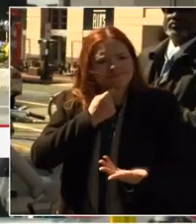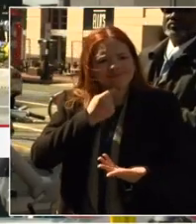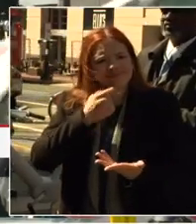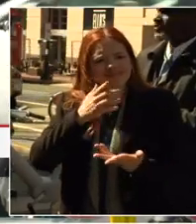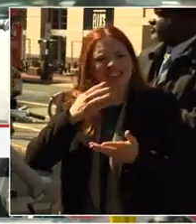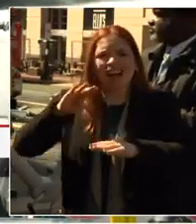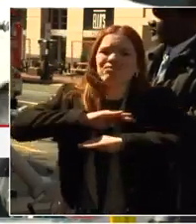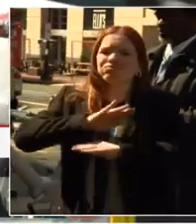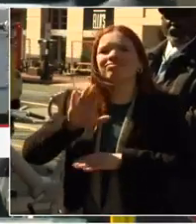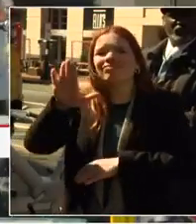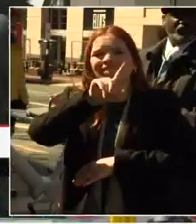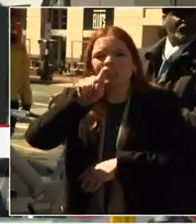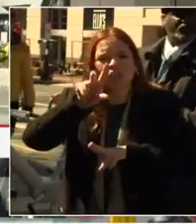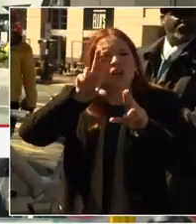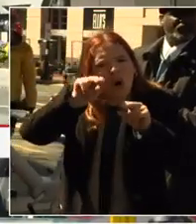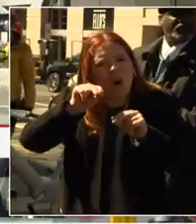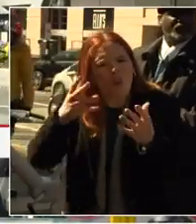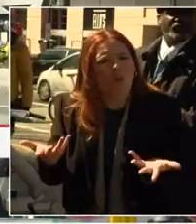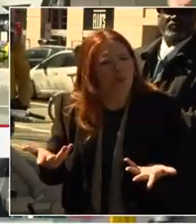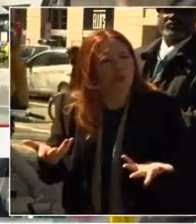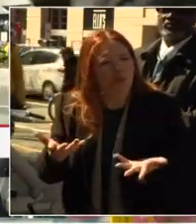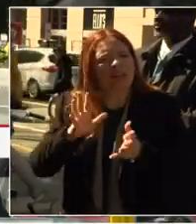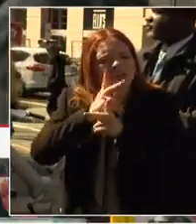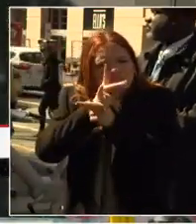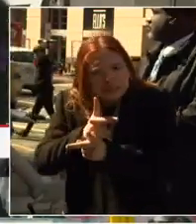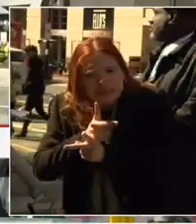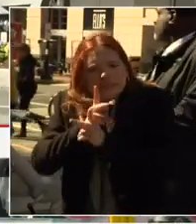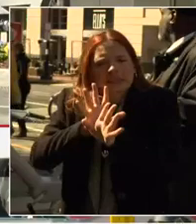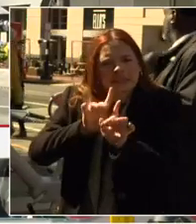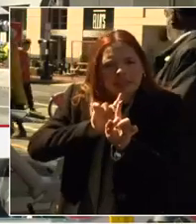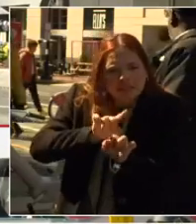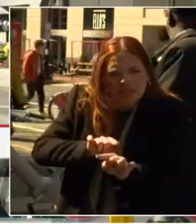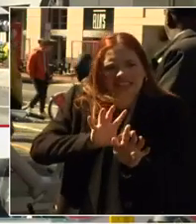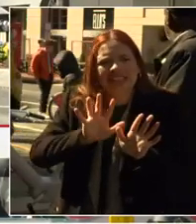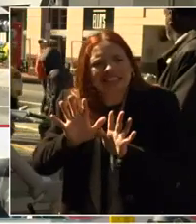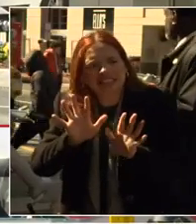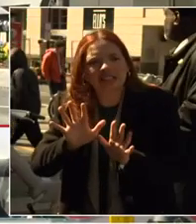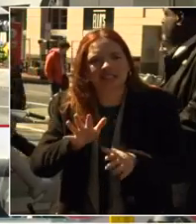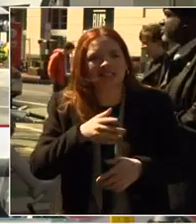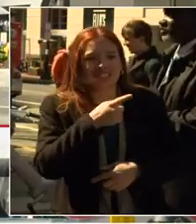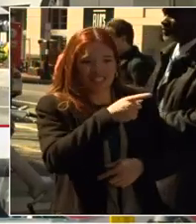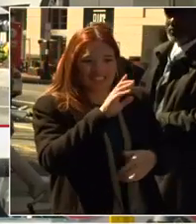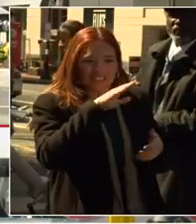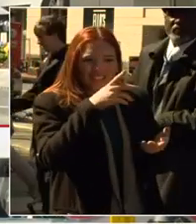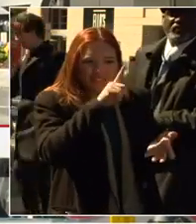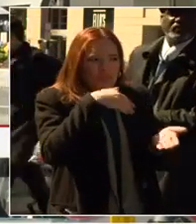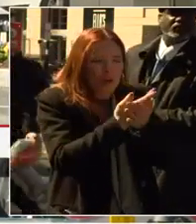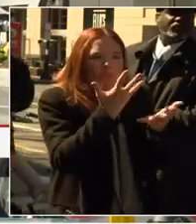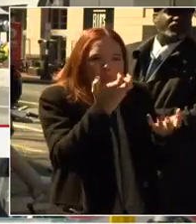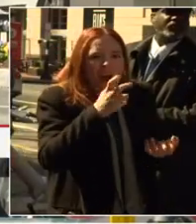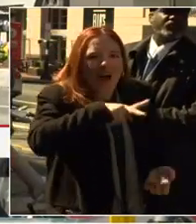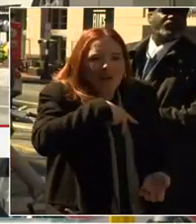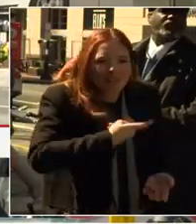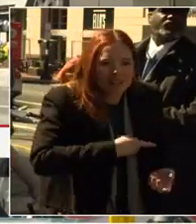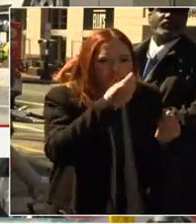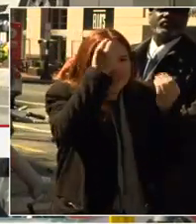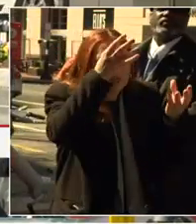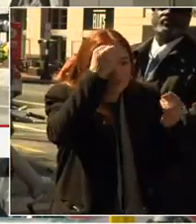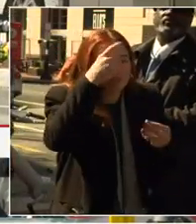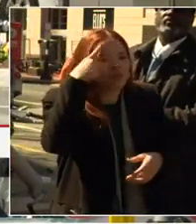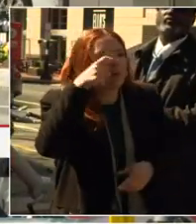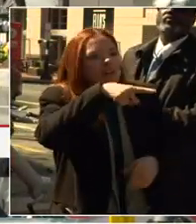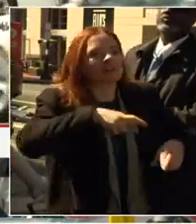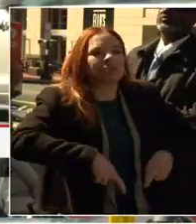that it requires. Do you have any response to those residents who are upset that they're wanting information? I'm asking on behalf of residents of the District